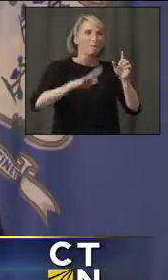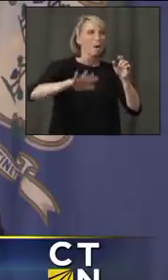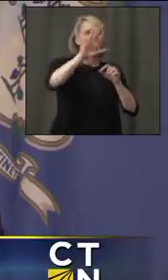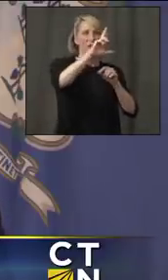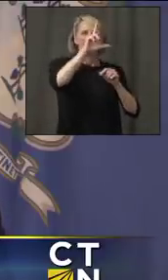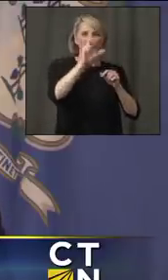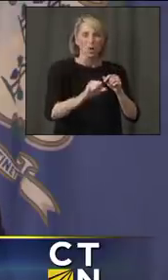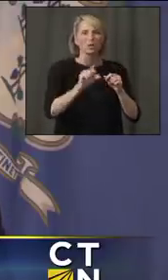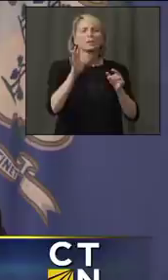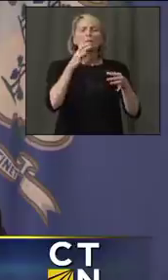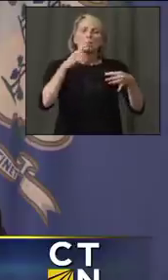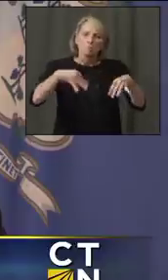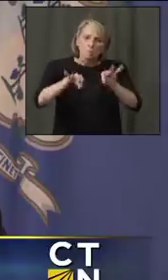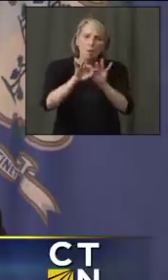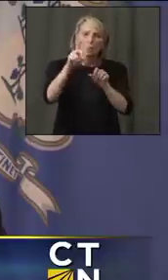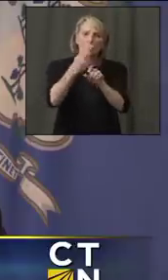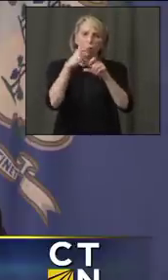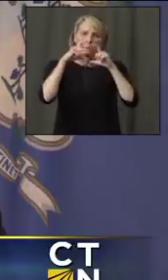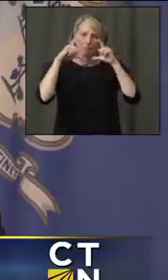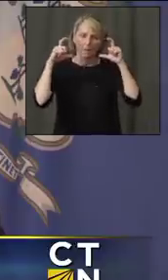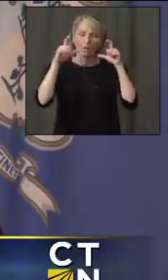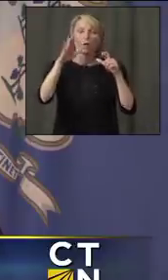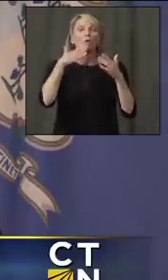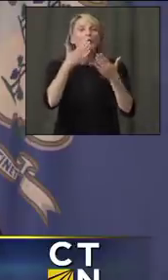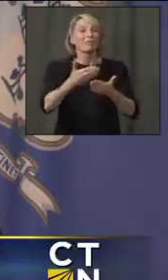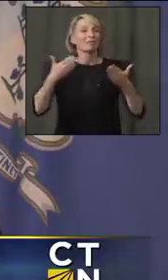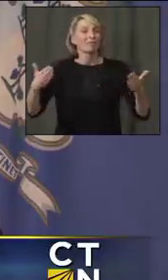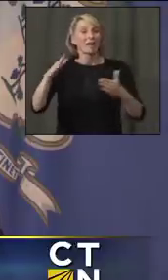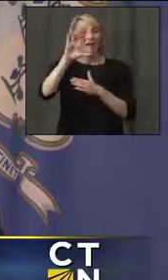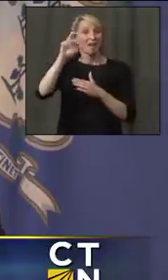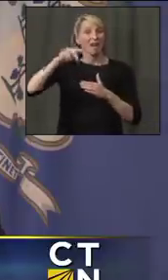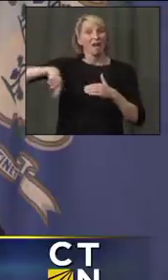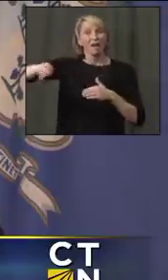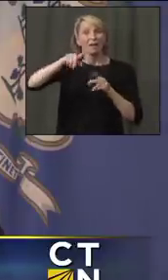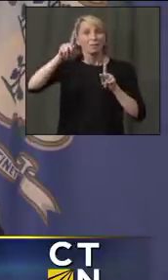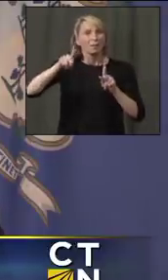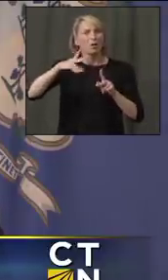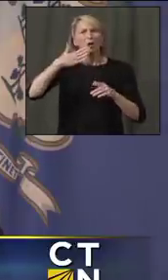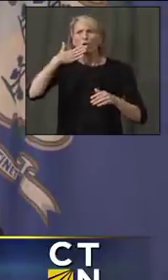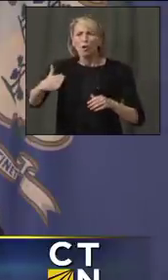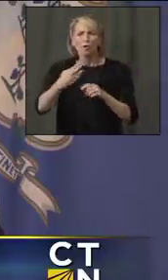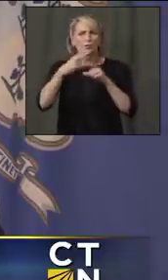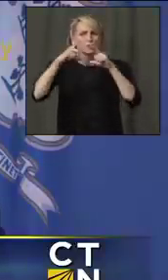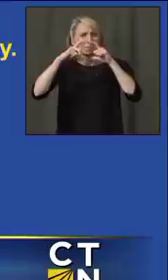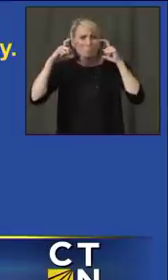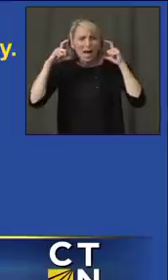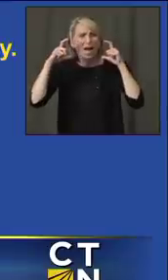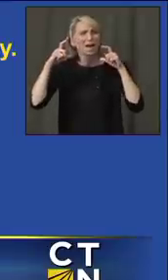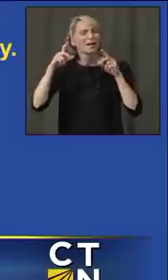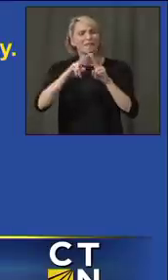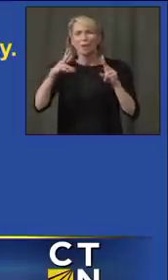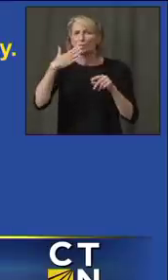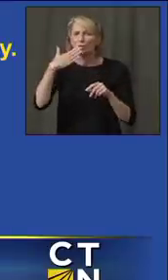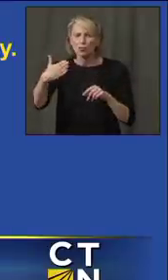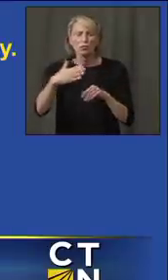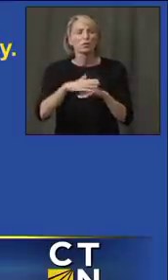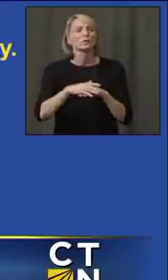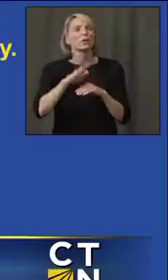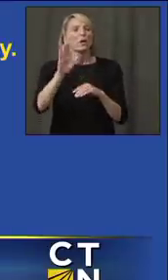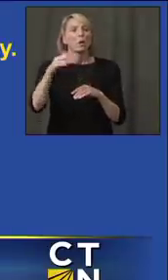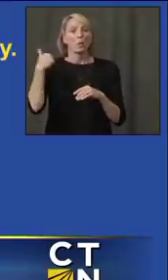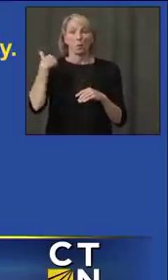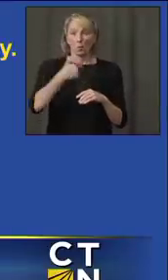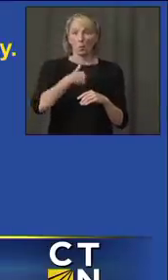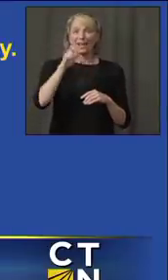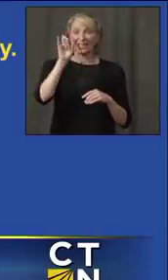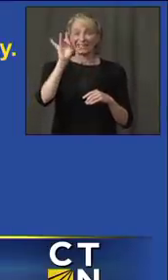ever. Thankfully, Connecticut has been a leader when it comes to wearing the mask. So Max and I have created a little contest around the state to see who can